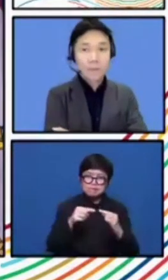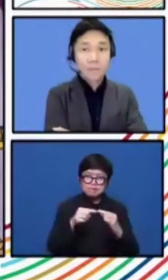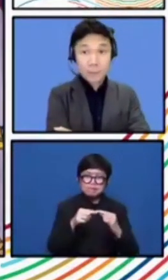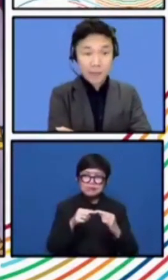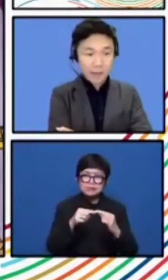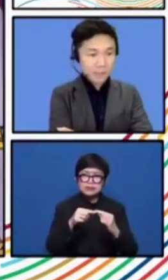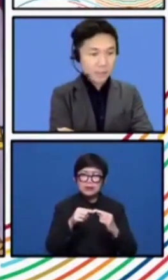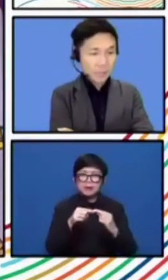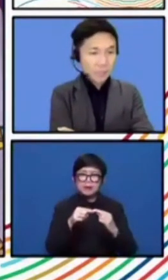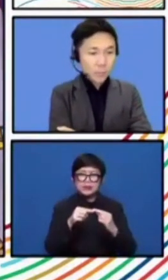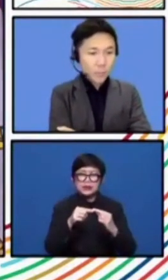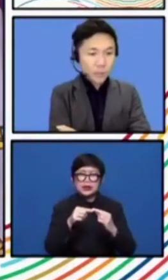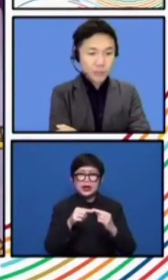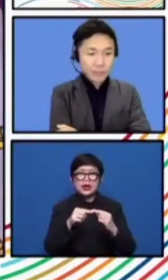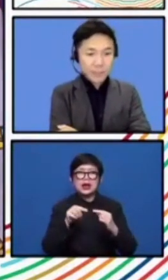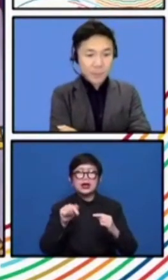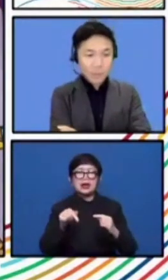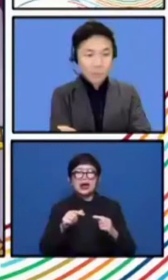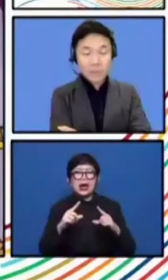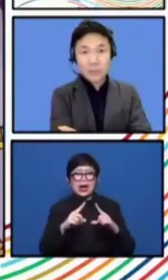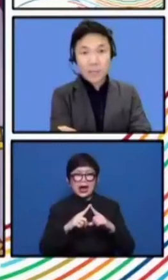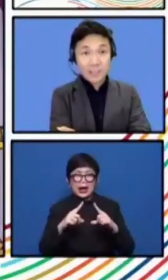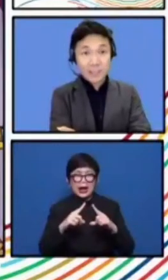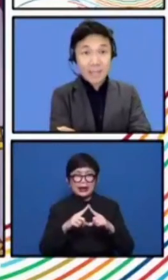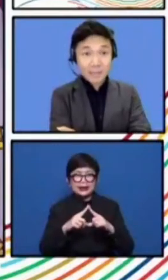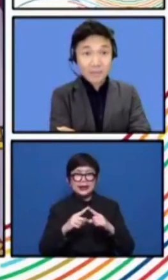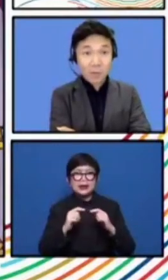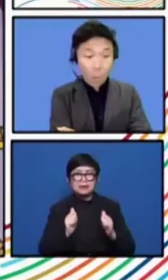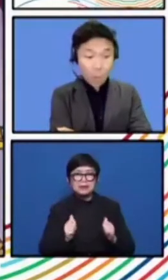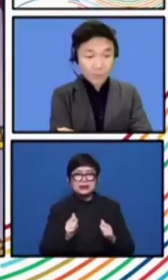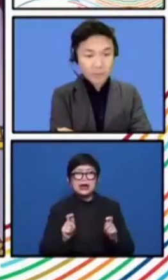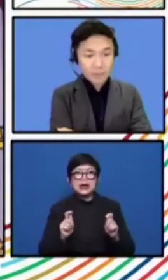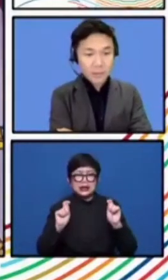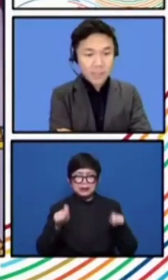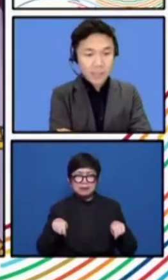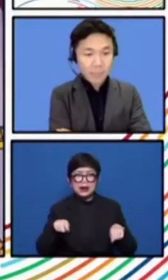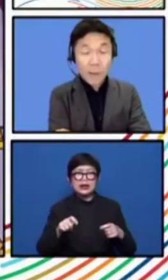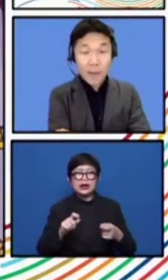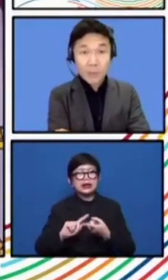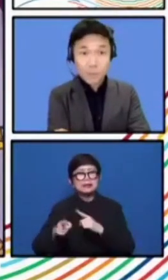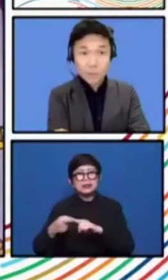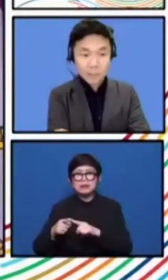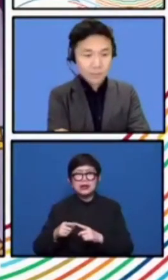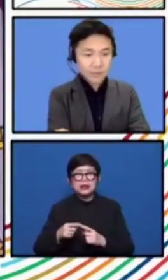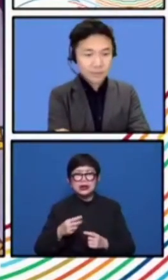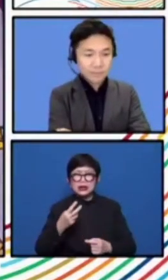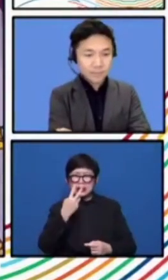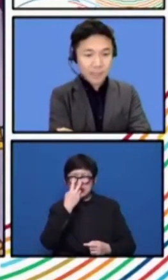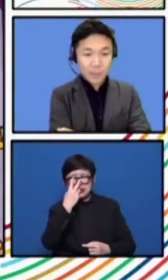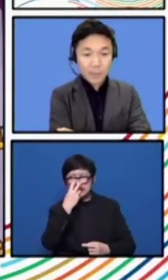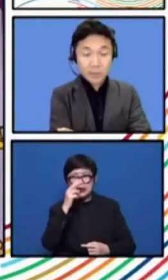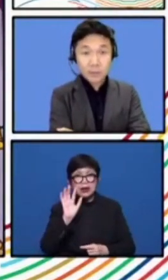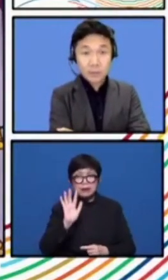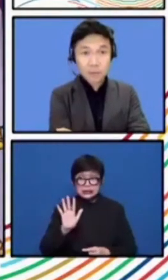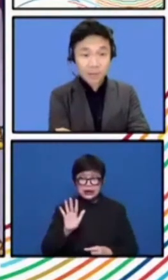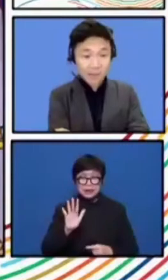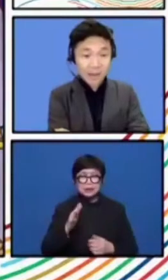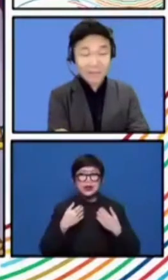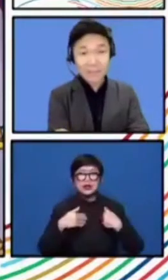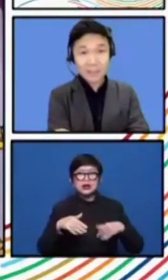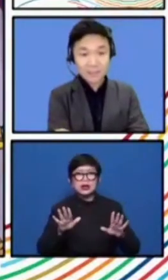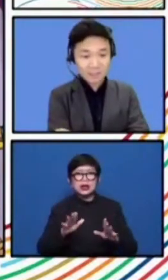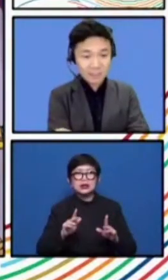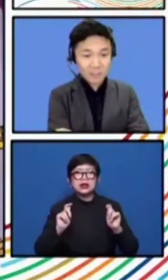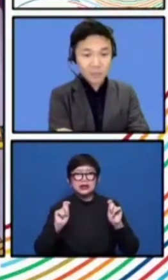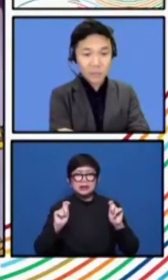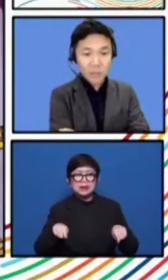for the blind which can be used as an Adaptive wand and whereby the user who's a blind person can recognize